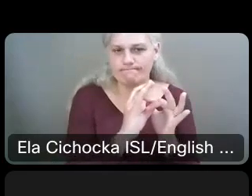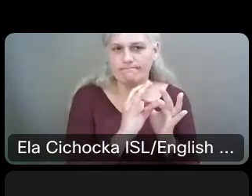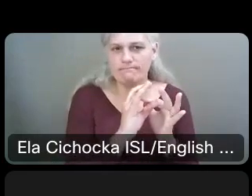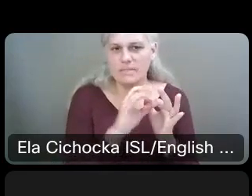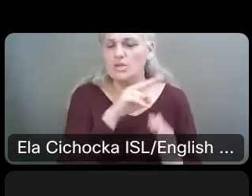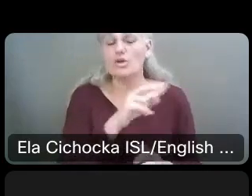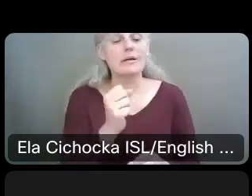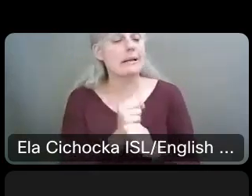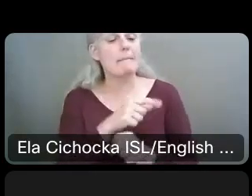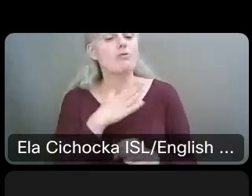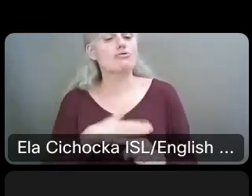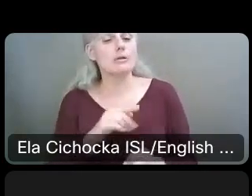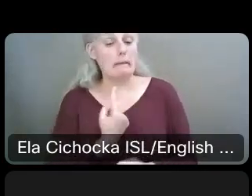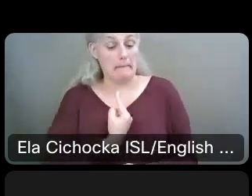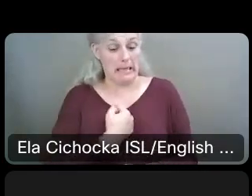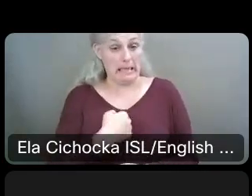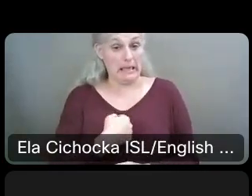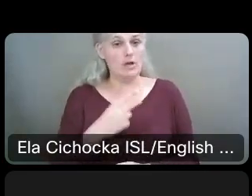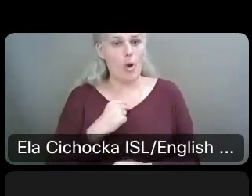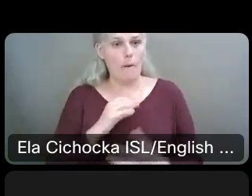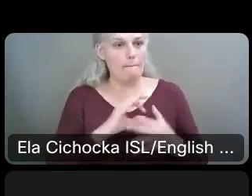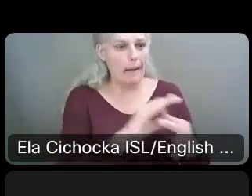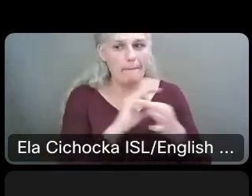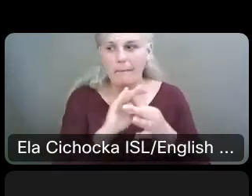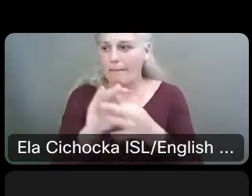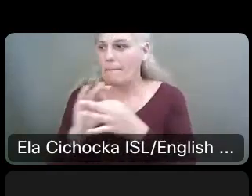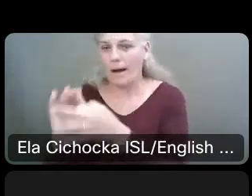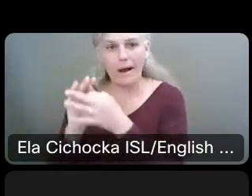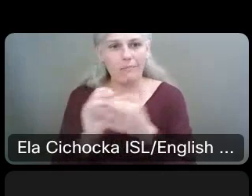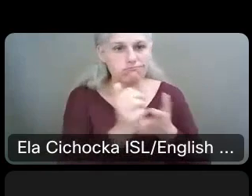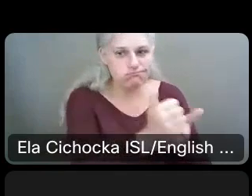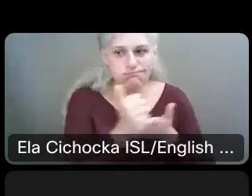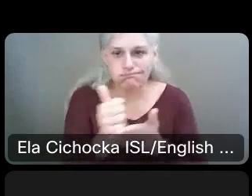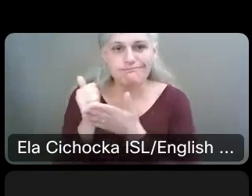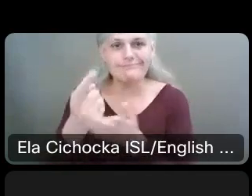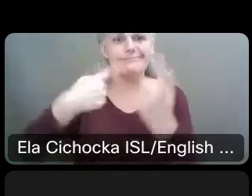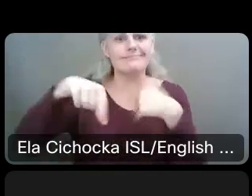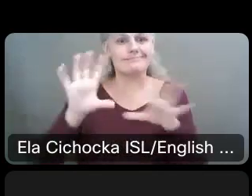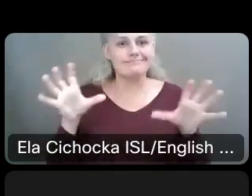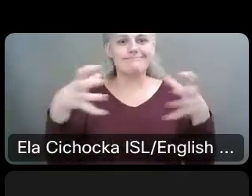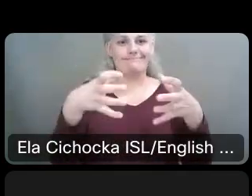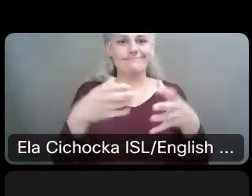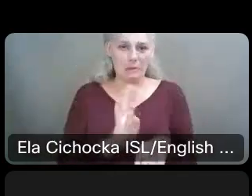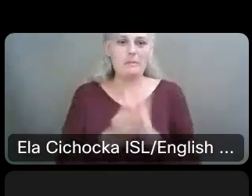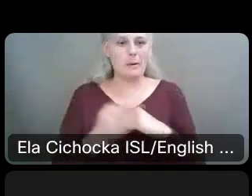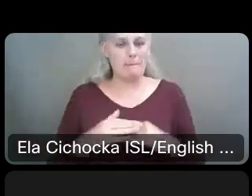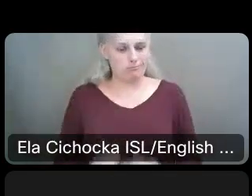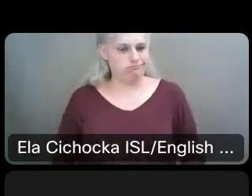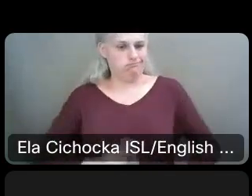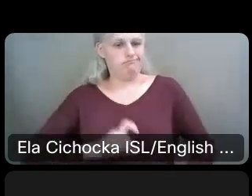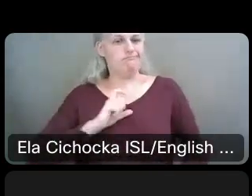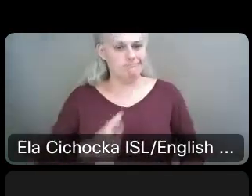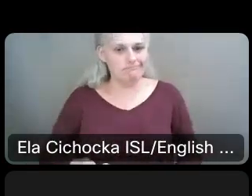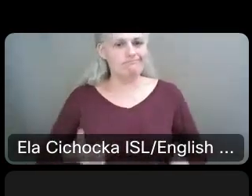It's not about just within us, it's between us. It's the relationships between us all. That's how we get resilience and well-being. That's how